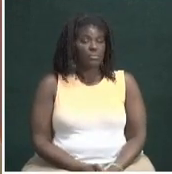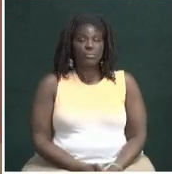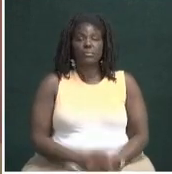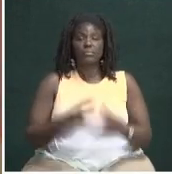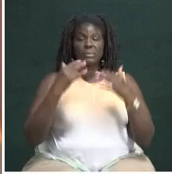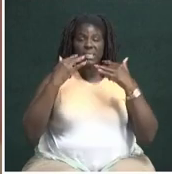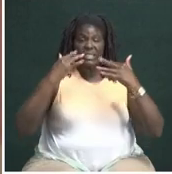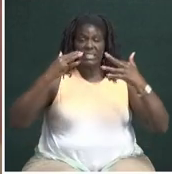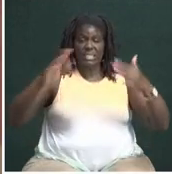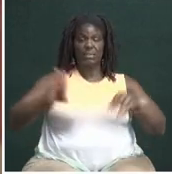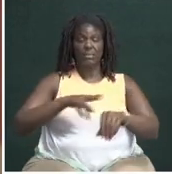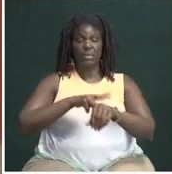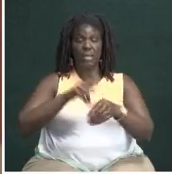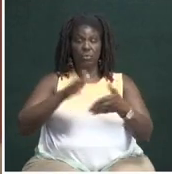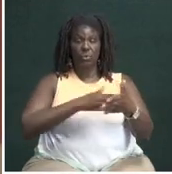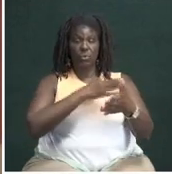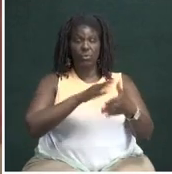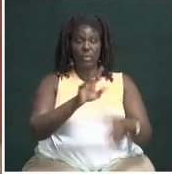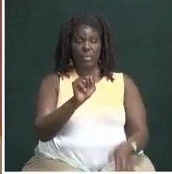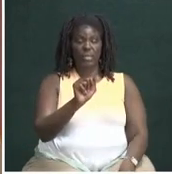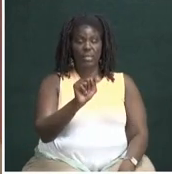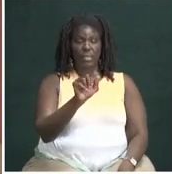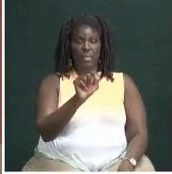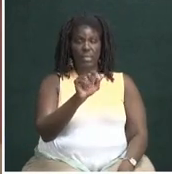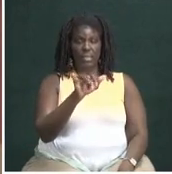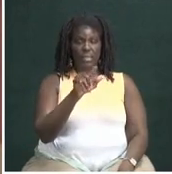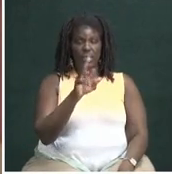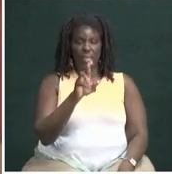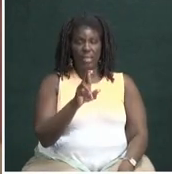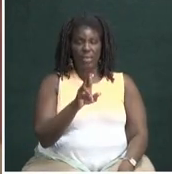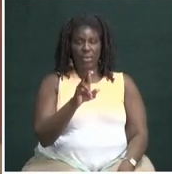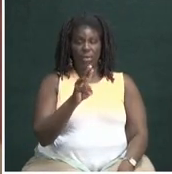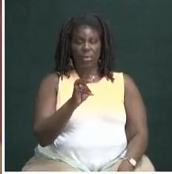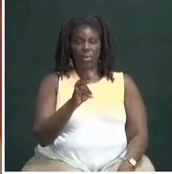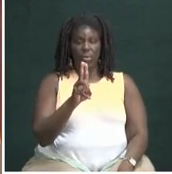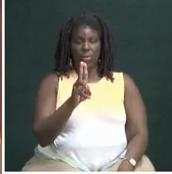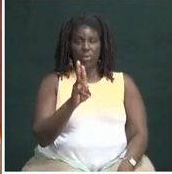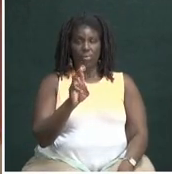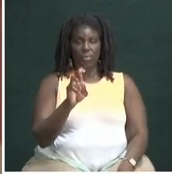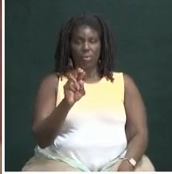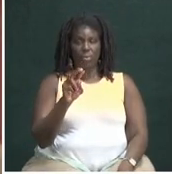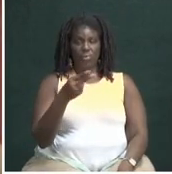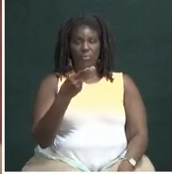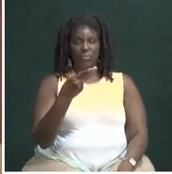Performing the national anthem is Taylor Murphy, a member of the university's chamber singers.